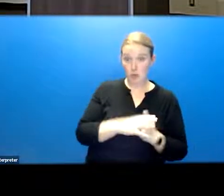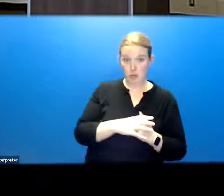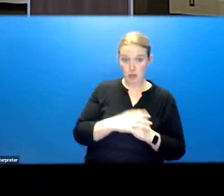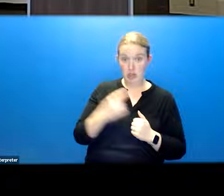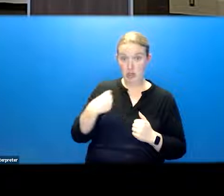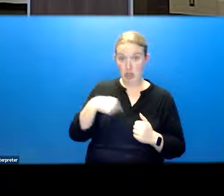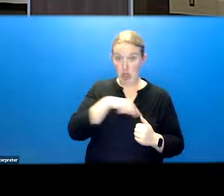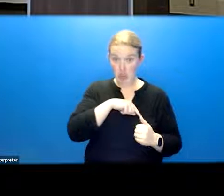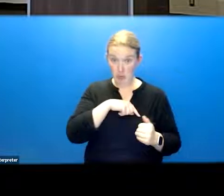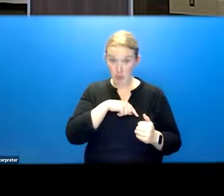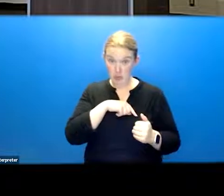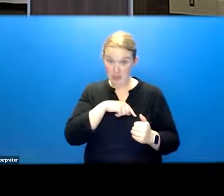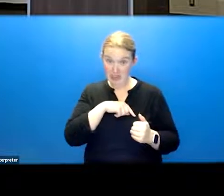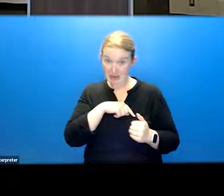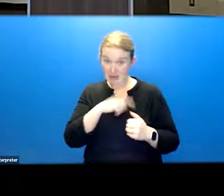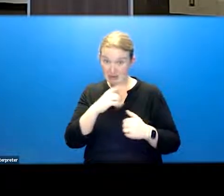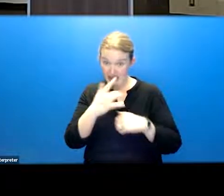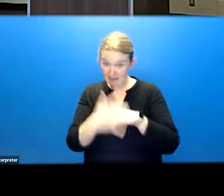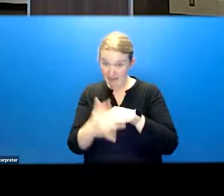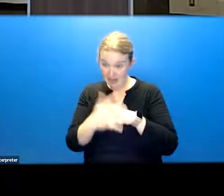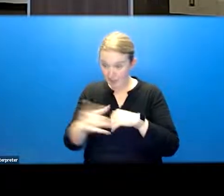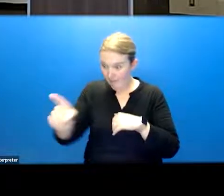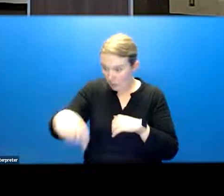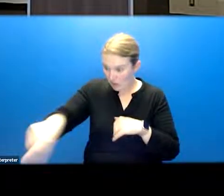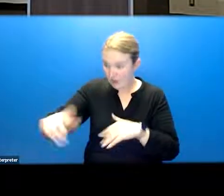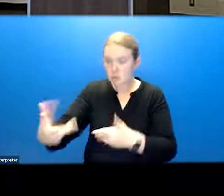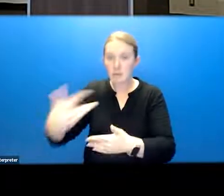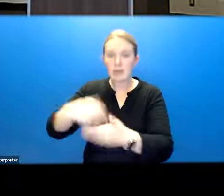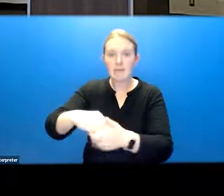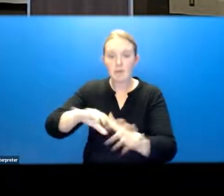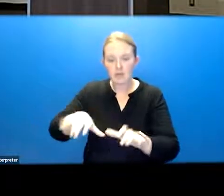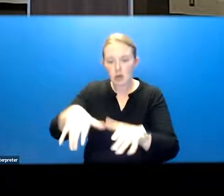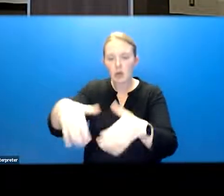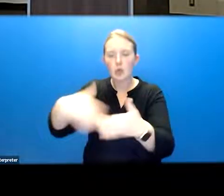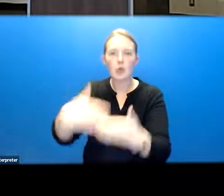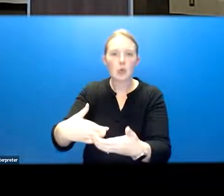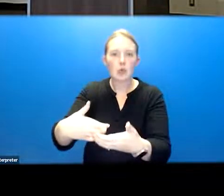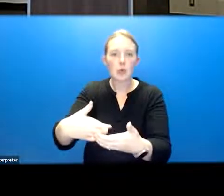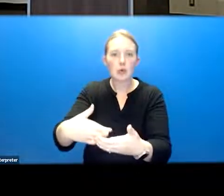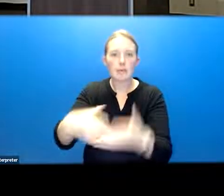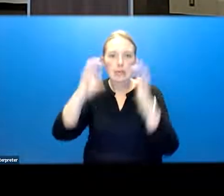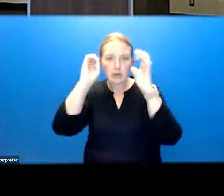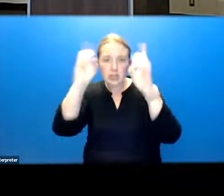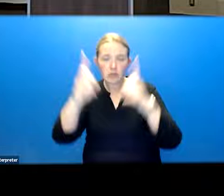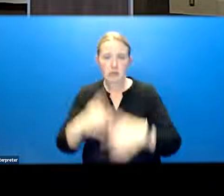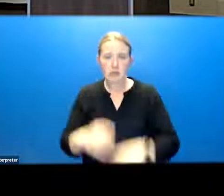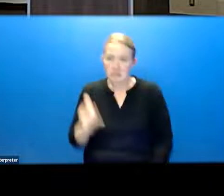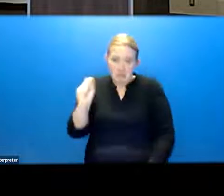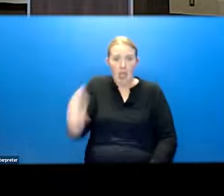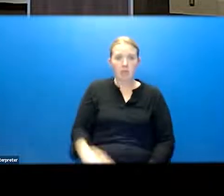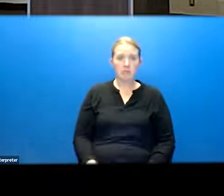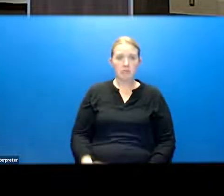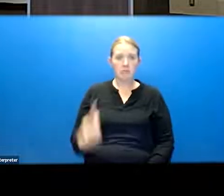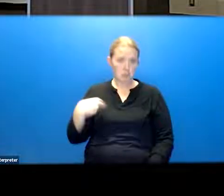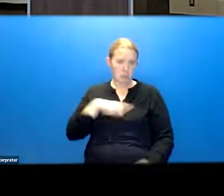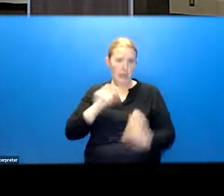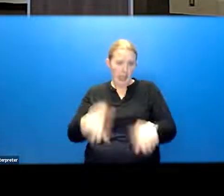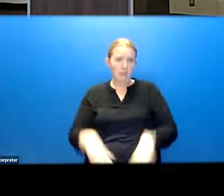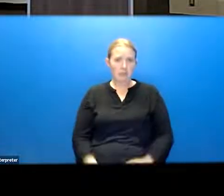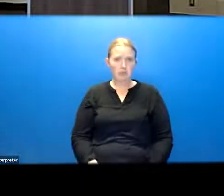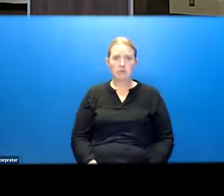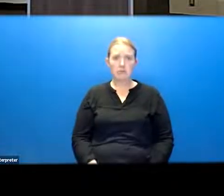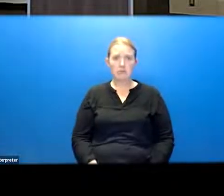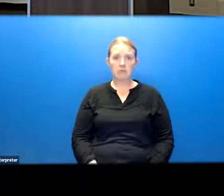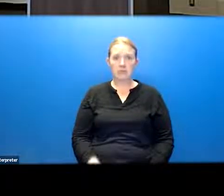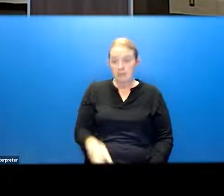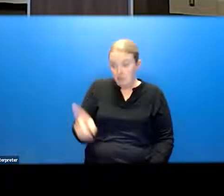that possibility for family members to engage in group psychoeducation? And the answer for that is, well, yeah, we can do that. They